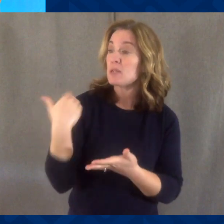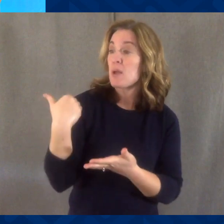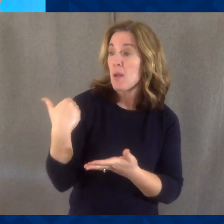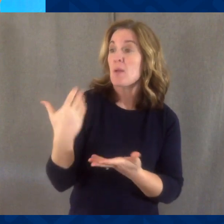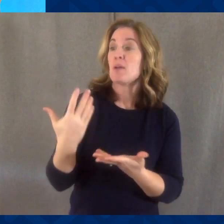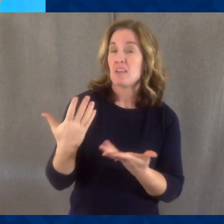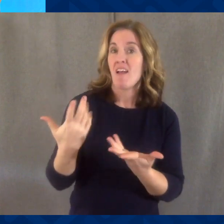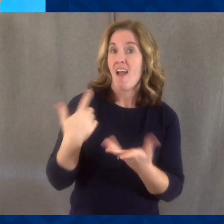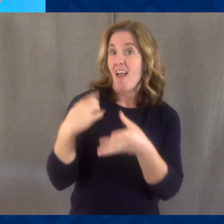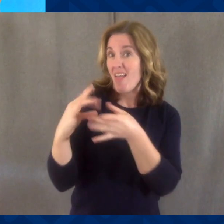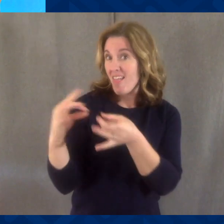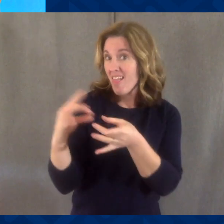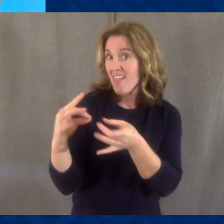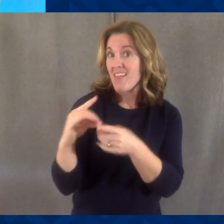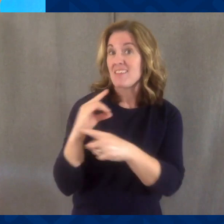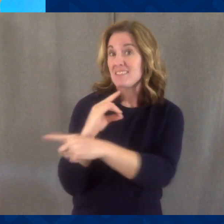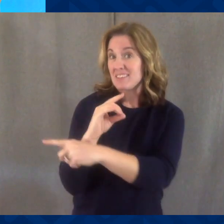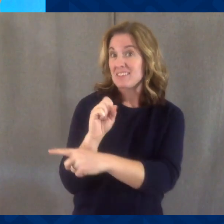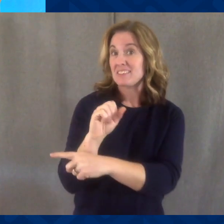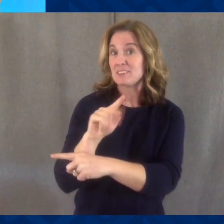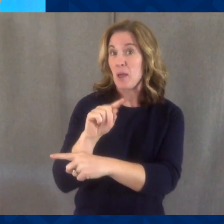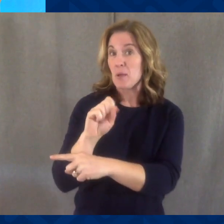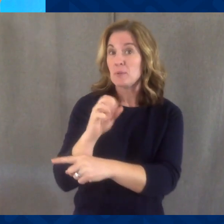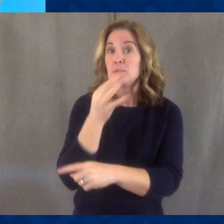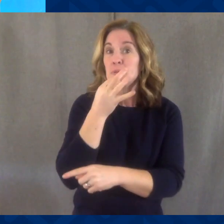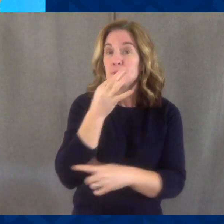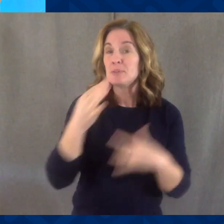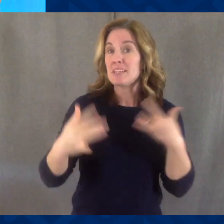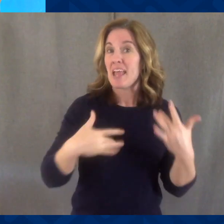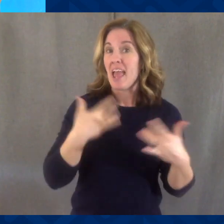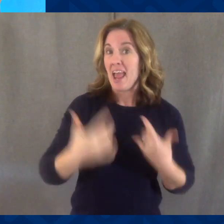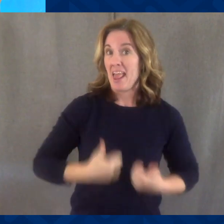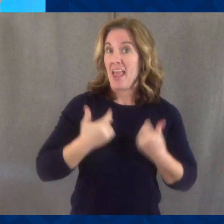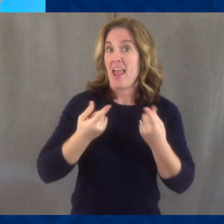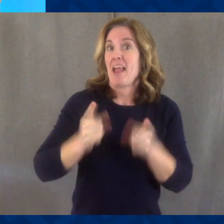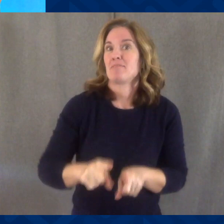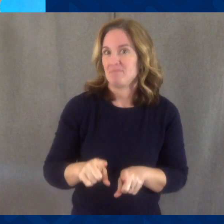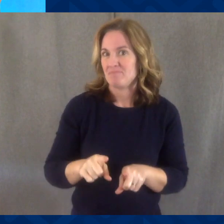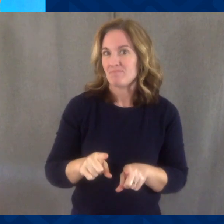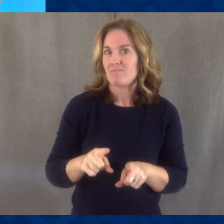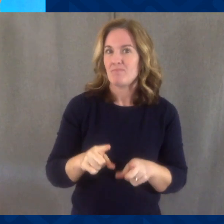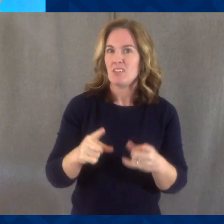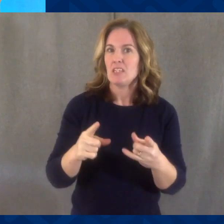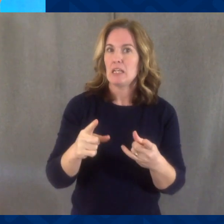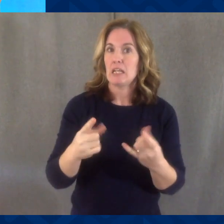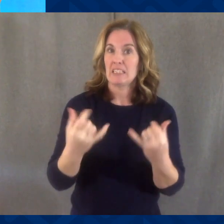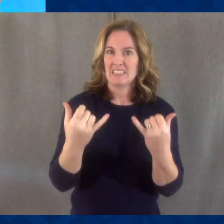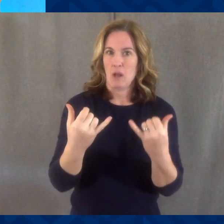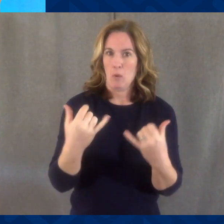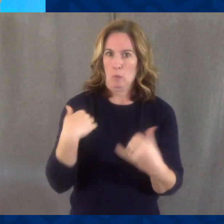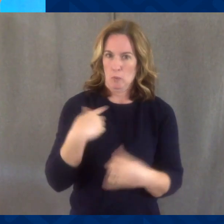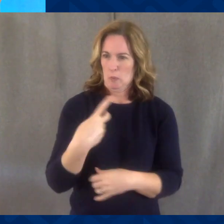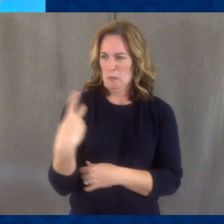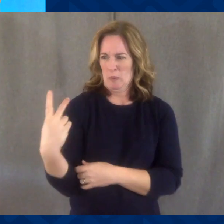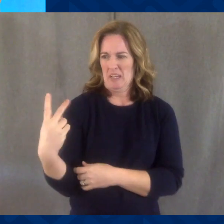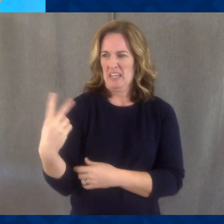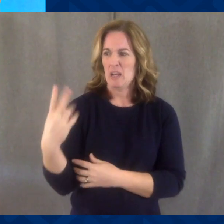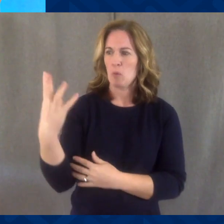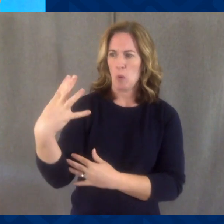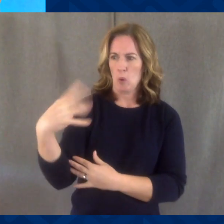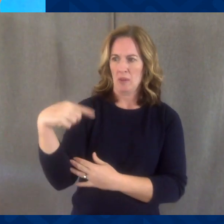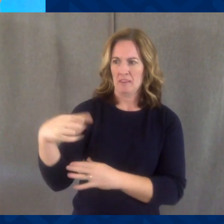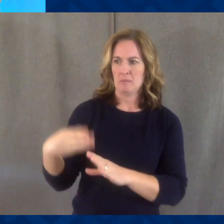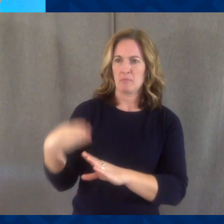I mentioned that Santos has a pretty exciting thing happening in life, and we're actually recording this a little bit ahead of when it's